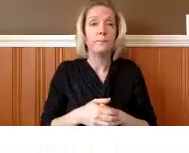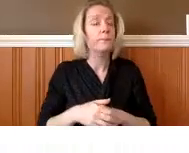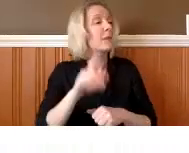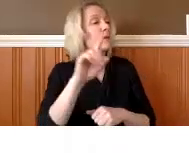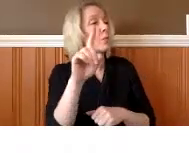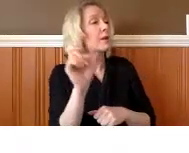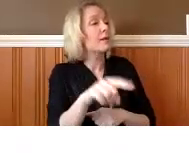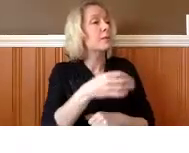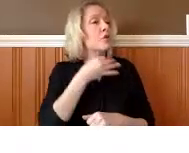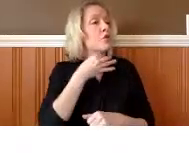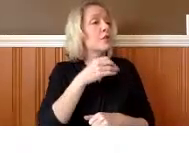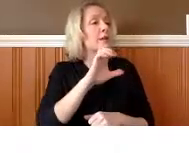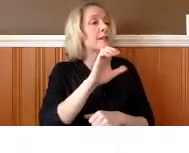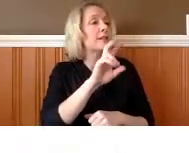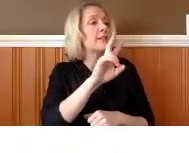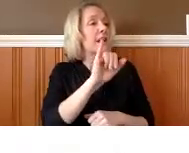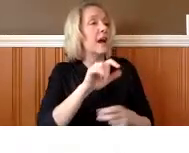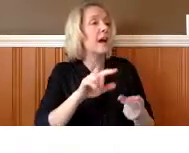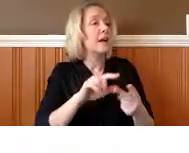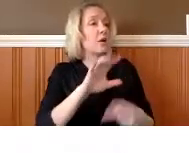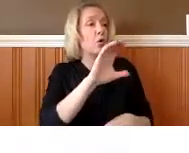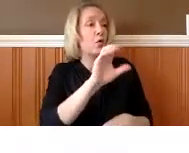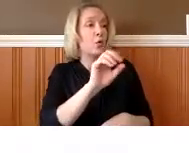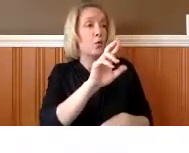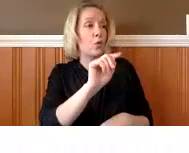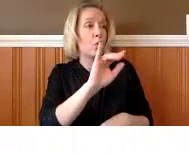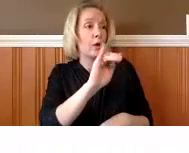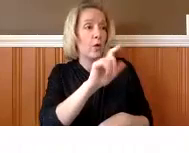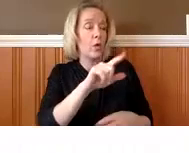between cortical versus cerebral visual impairment?